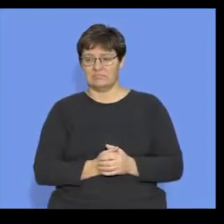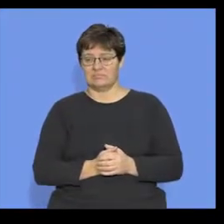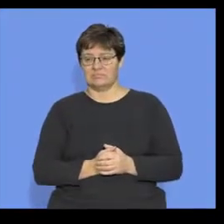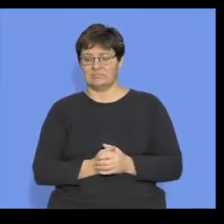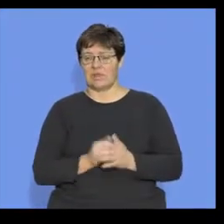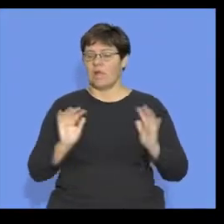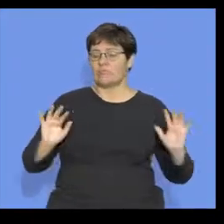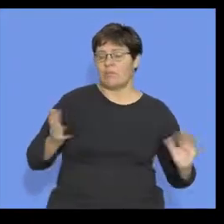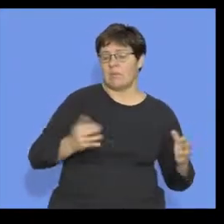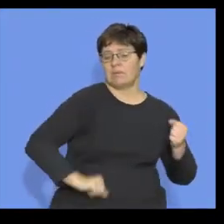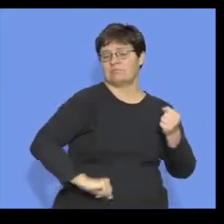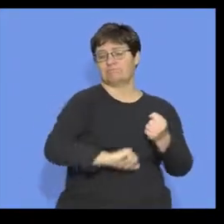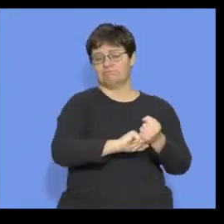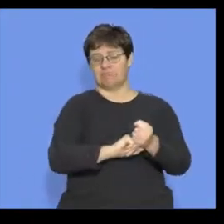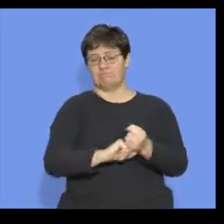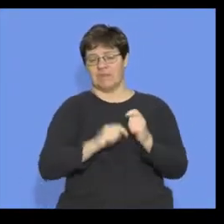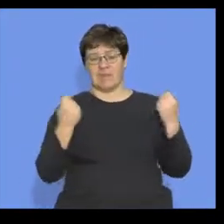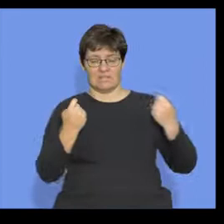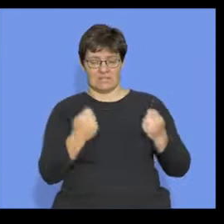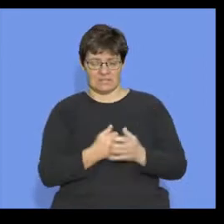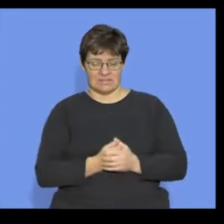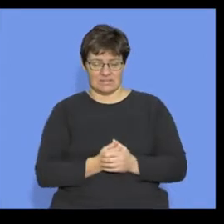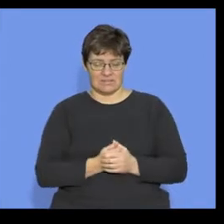And what about complementary events?